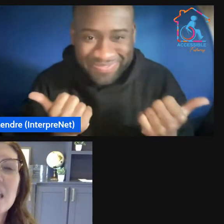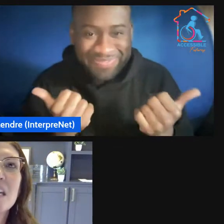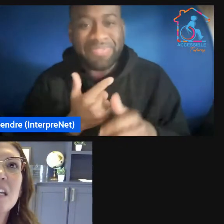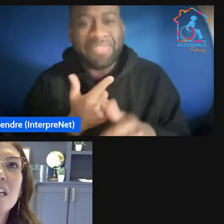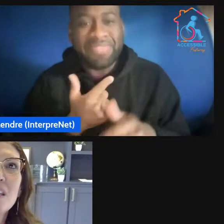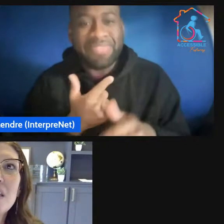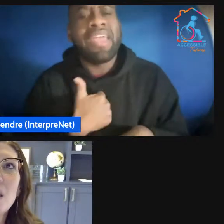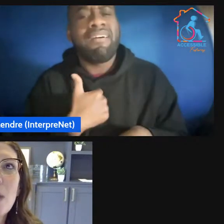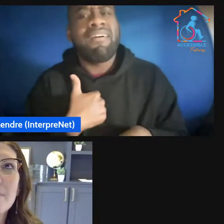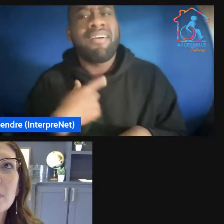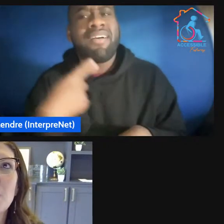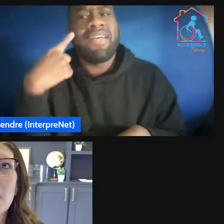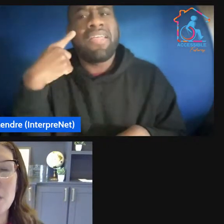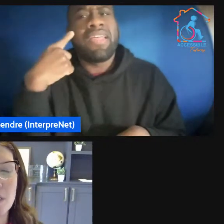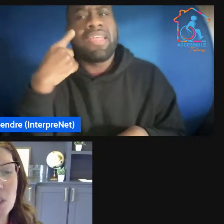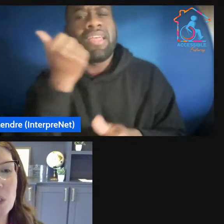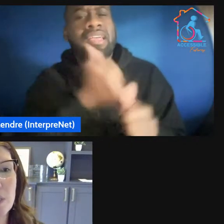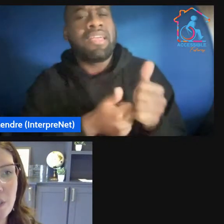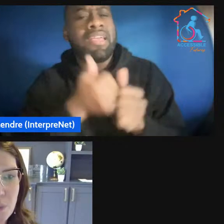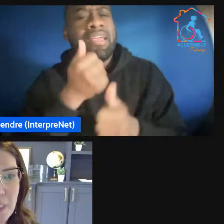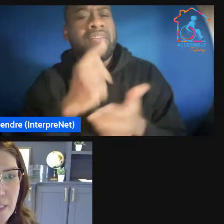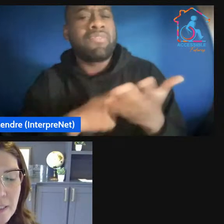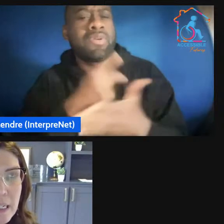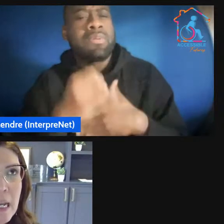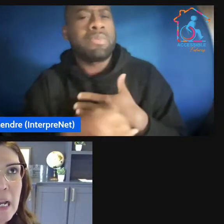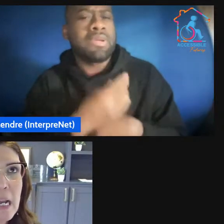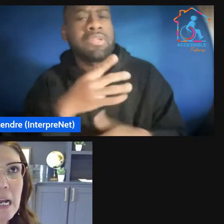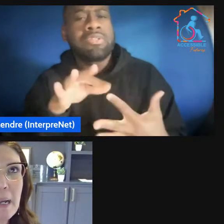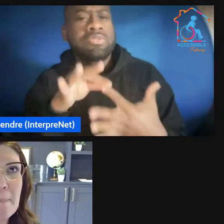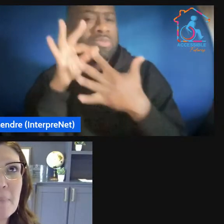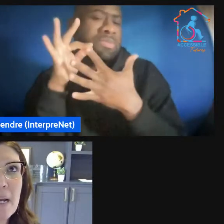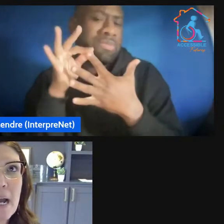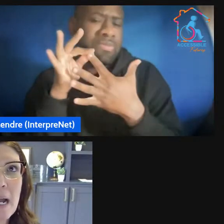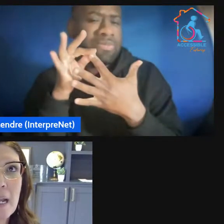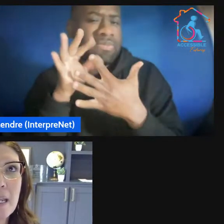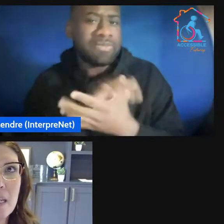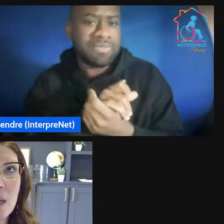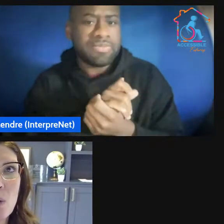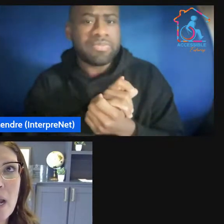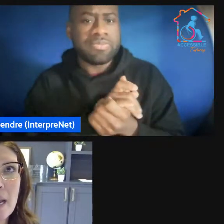I think, every project is certainly unique. Yeah.